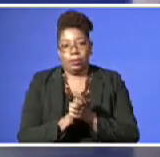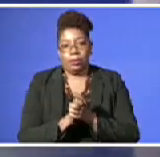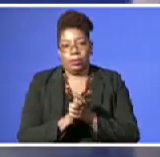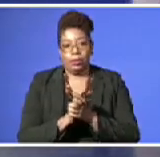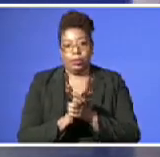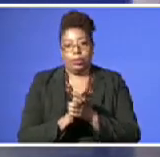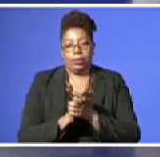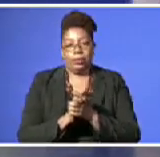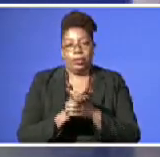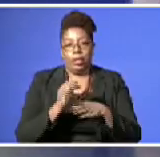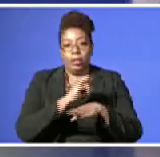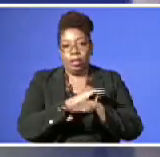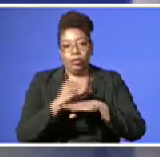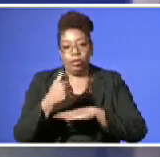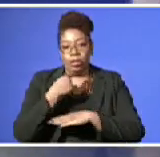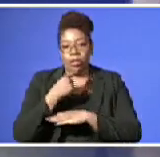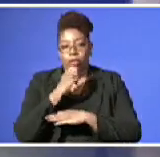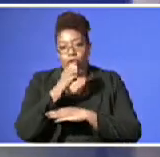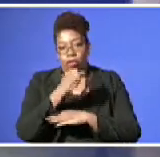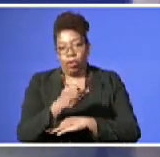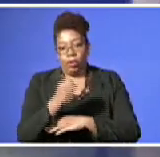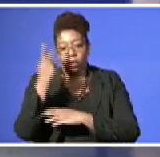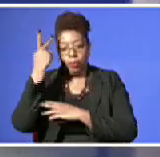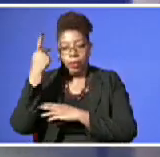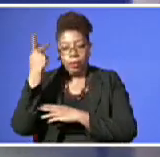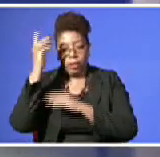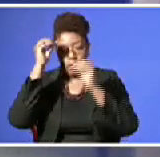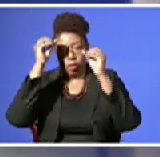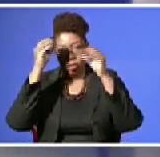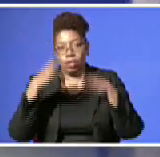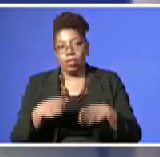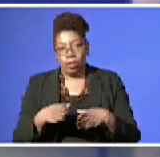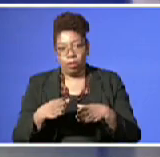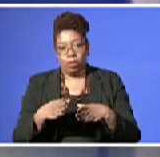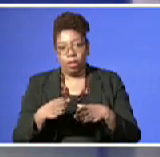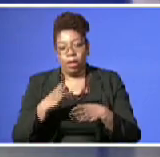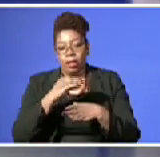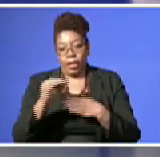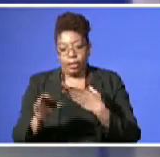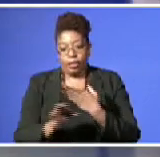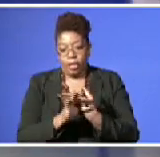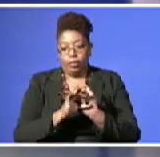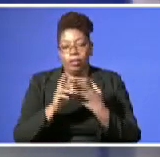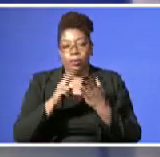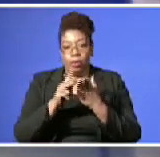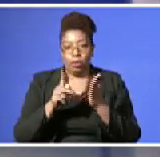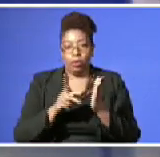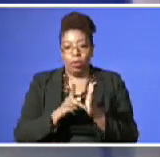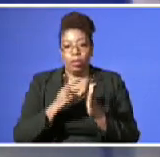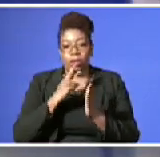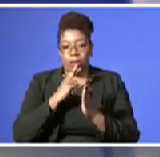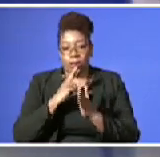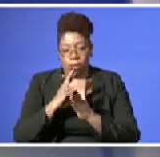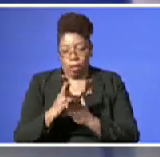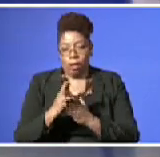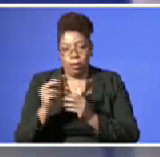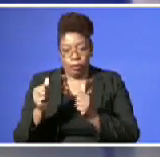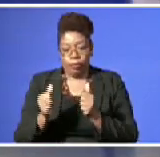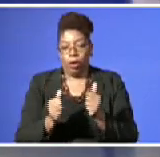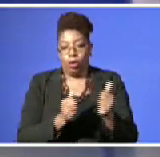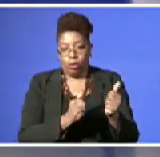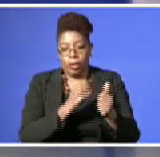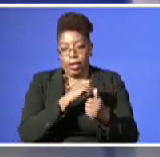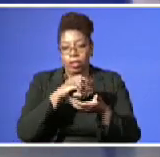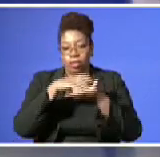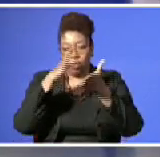Inagua officials assuring parents, teachers, and students that strict COVID-19 health and safety protocols are being enforced. And students